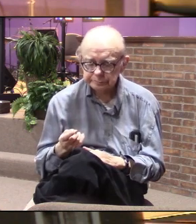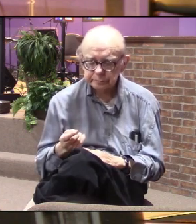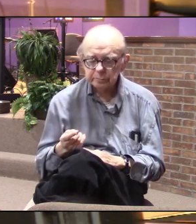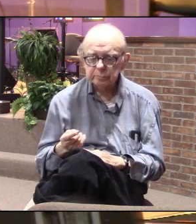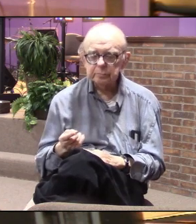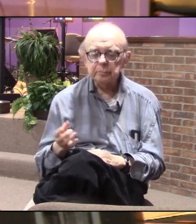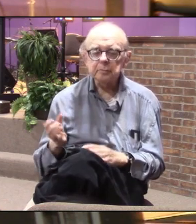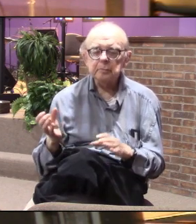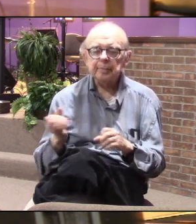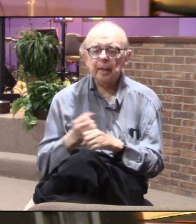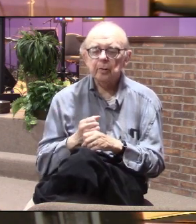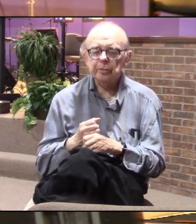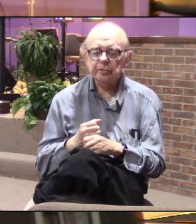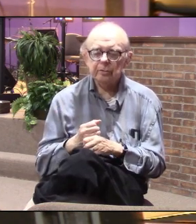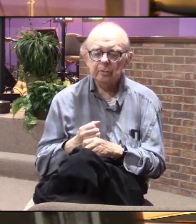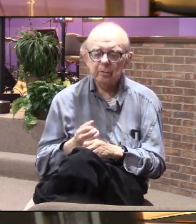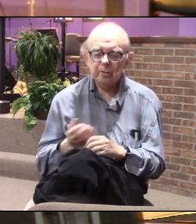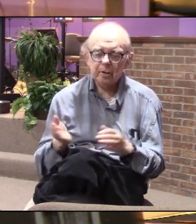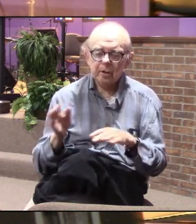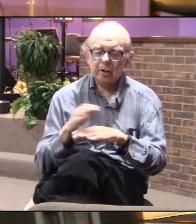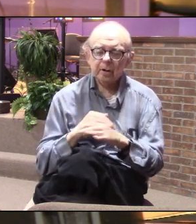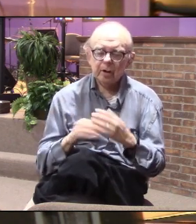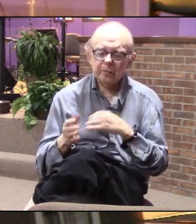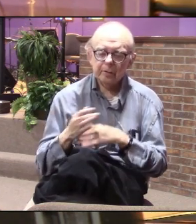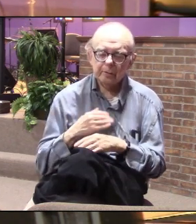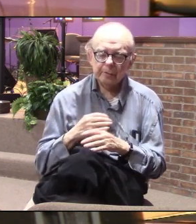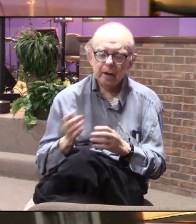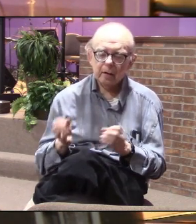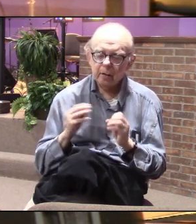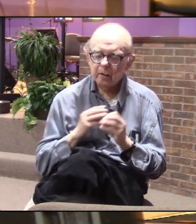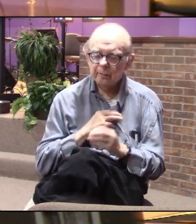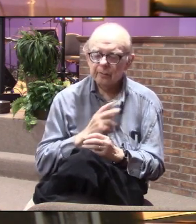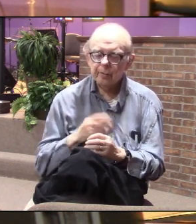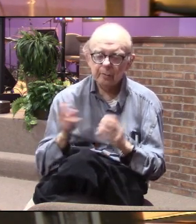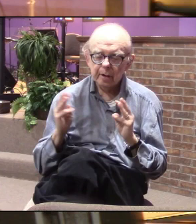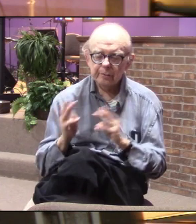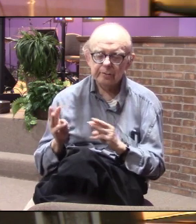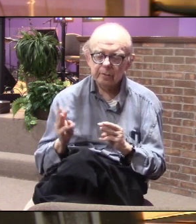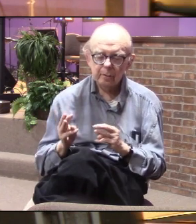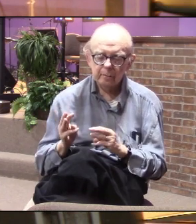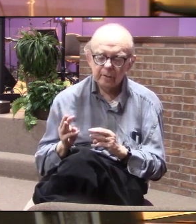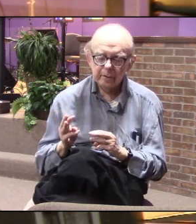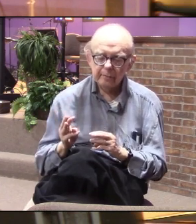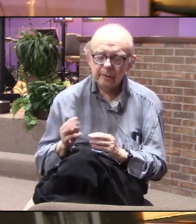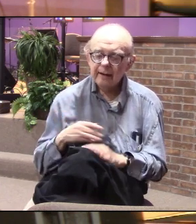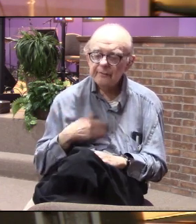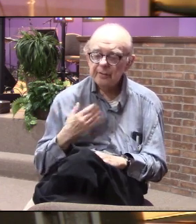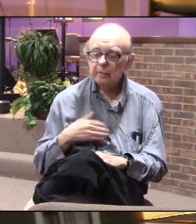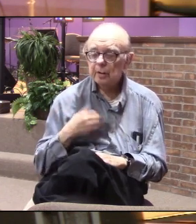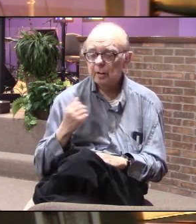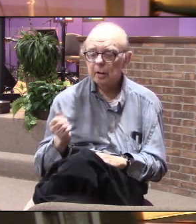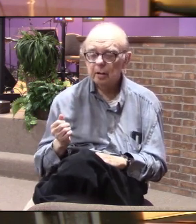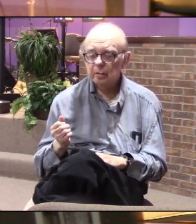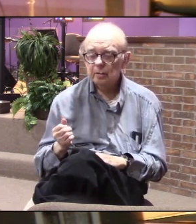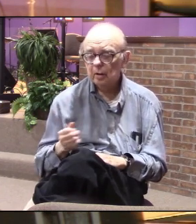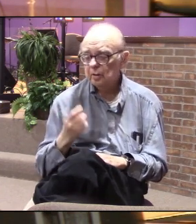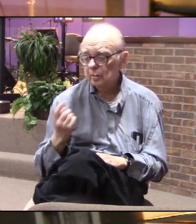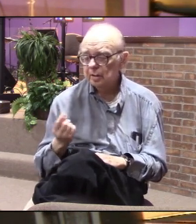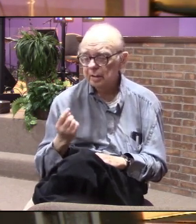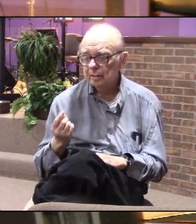by powerful waves that overwhelmed me. I'm feeling rejected or lonely.